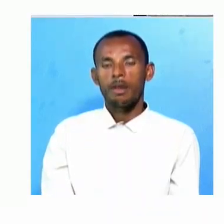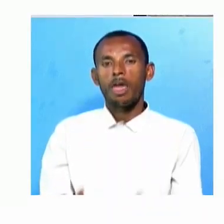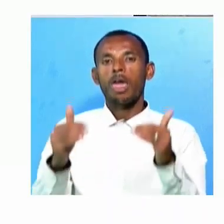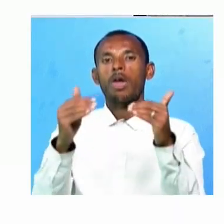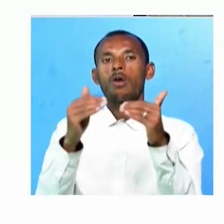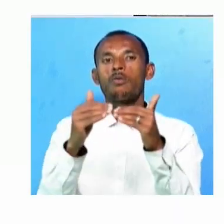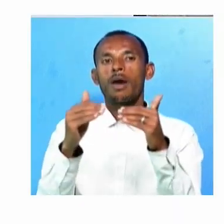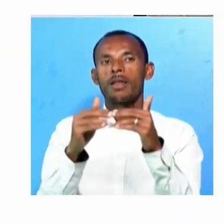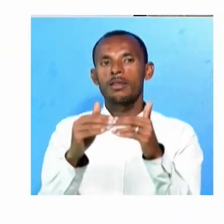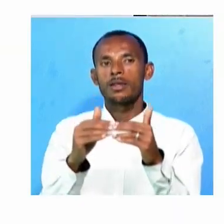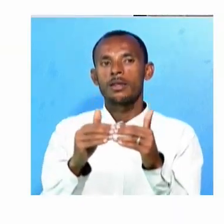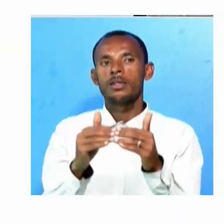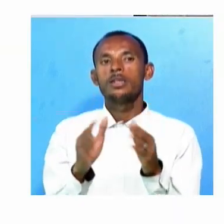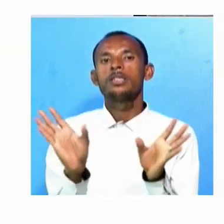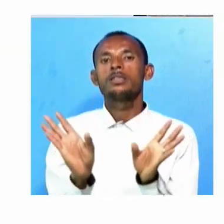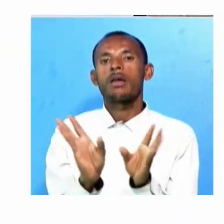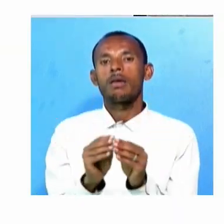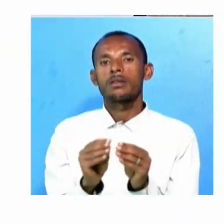equivalent sets.